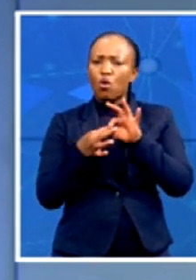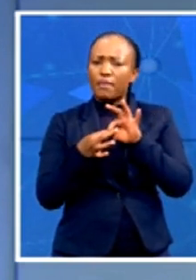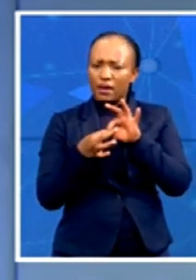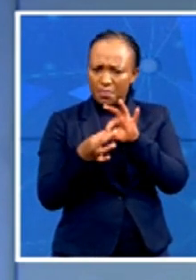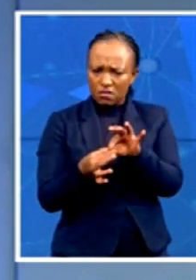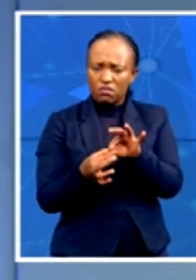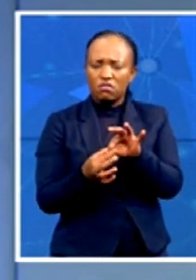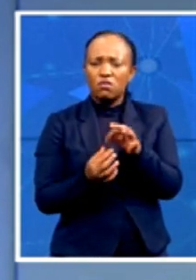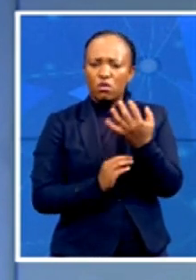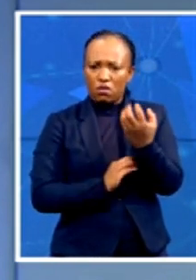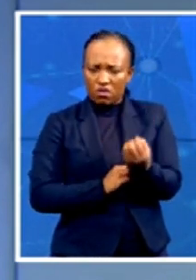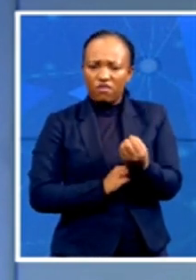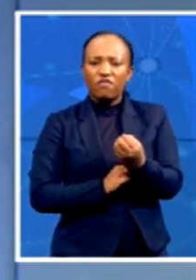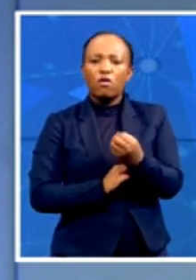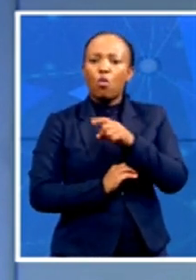now say